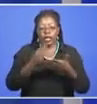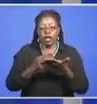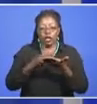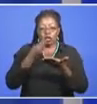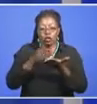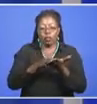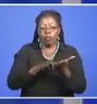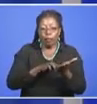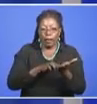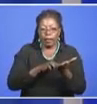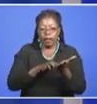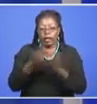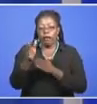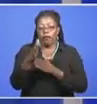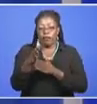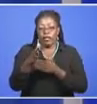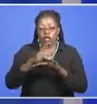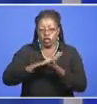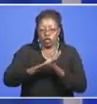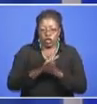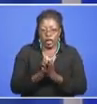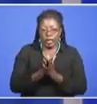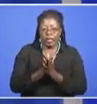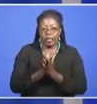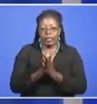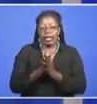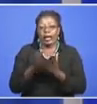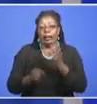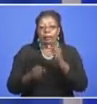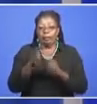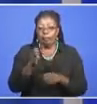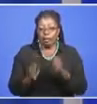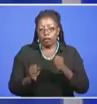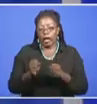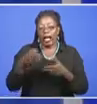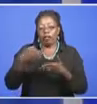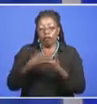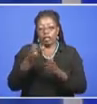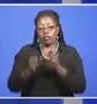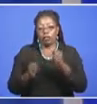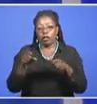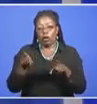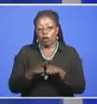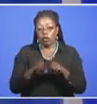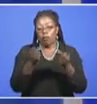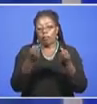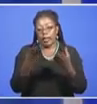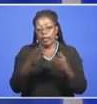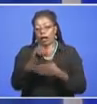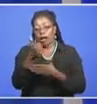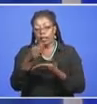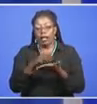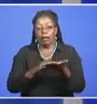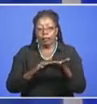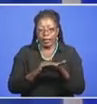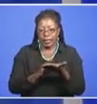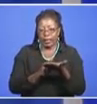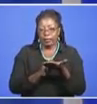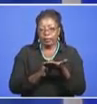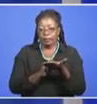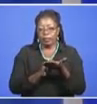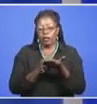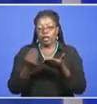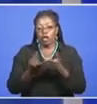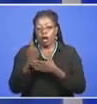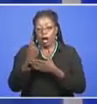butter, canned fish, cheese, condensed, evaporated milk, and fresh milk, as well as a number of medications. Crystal Darling caught up with